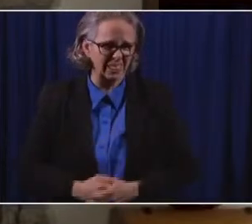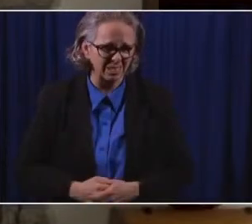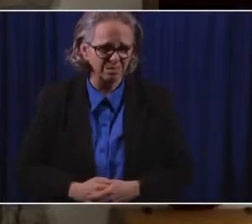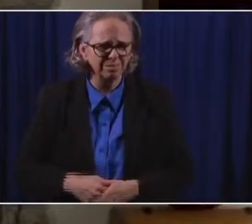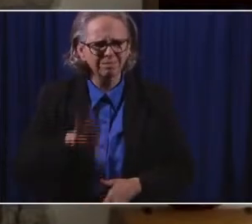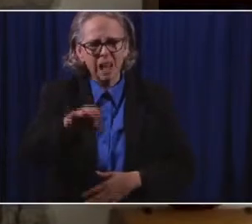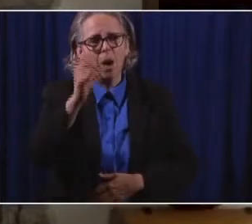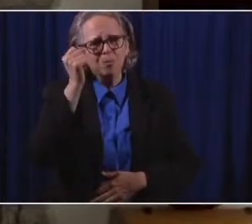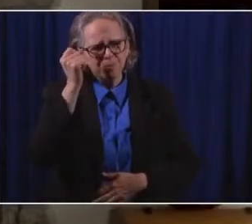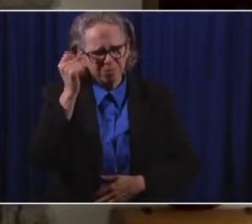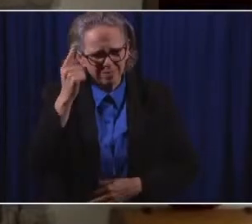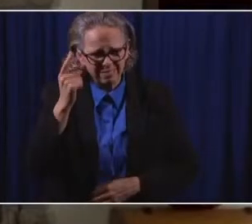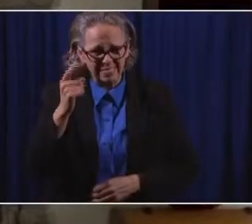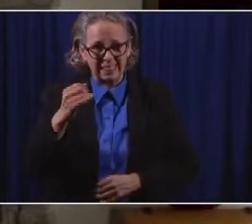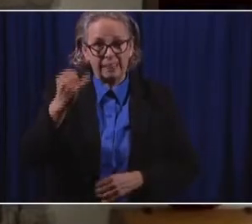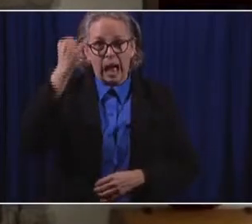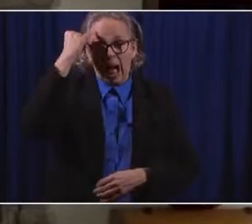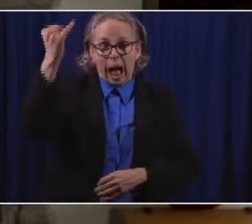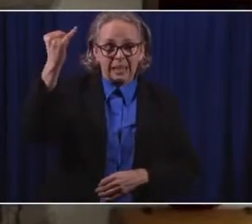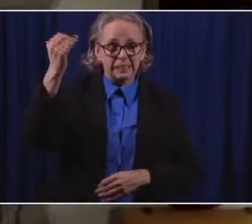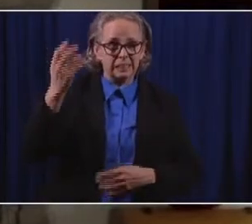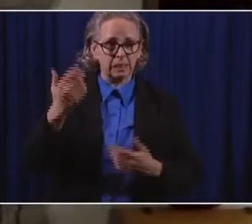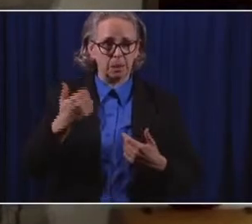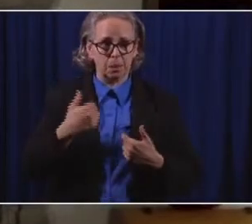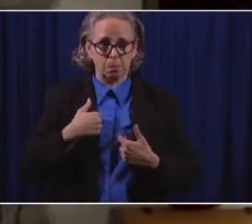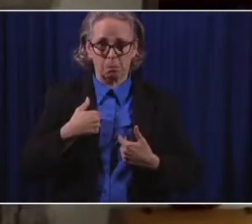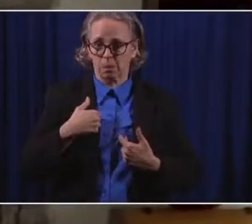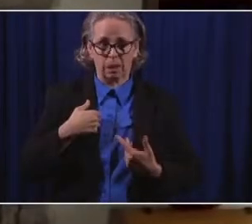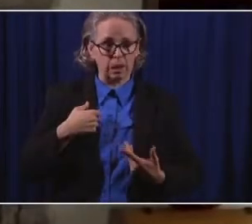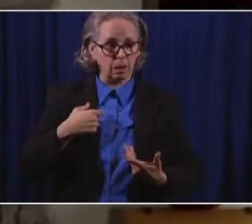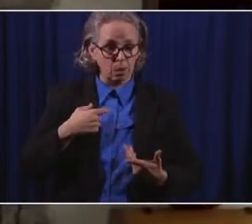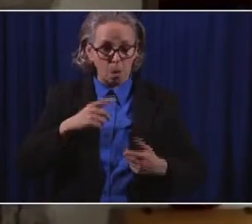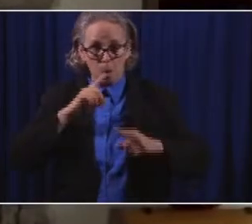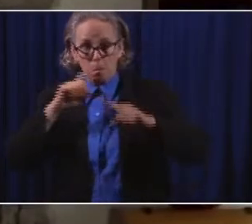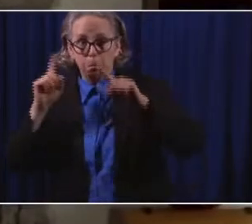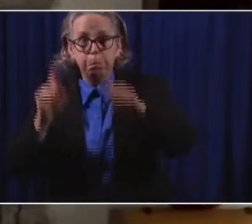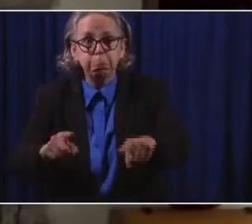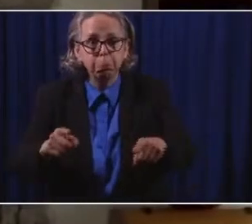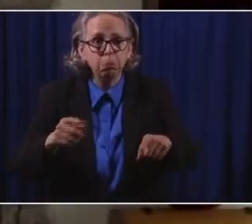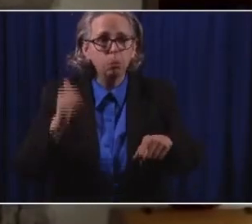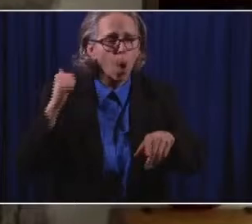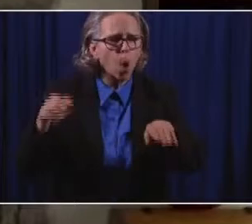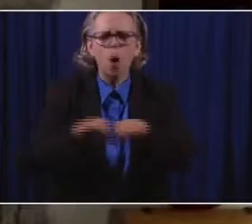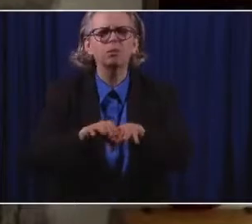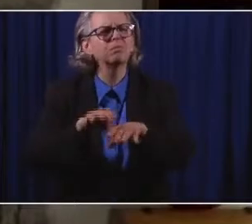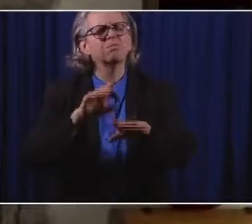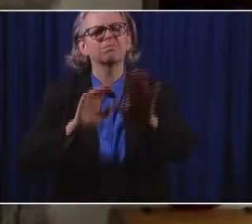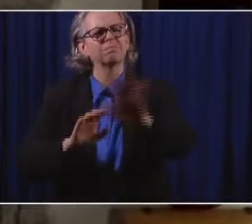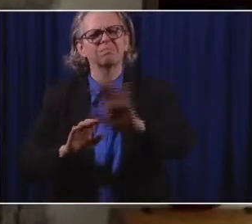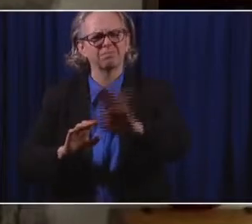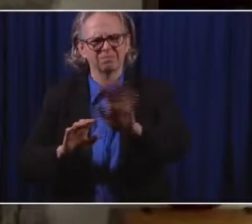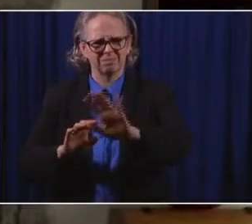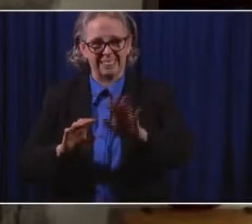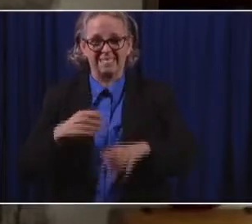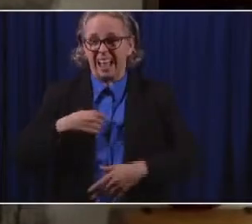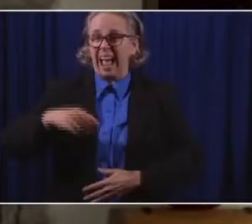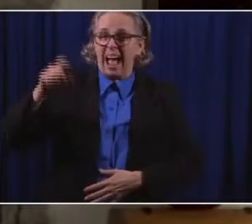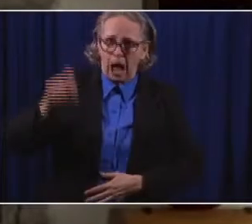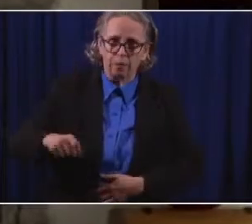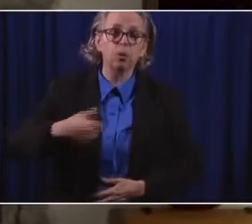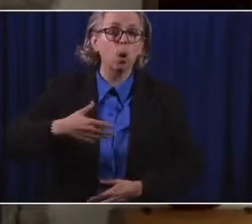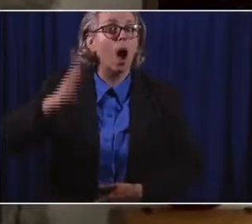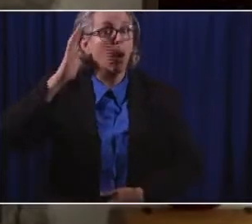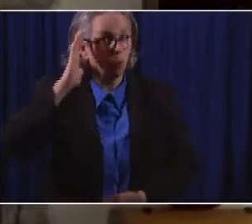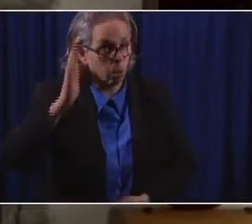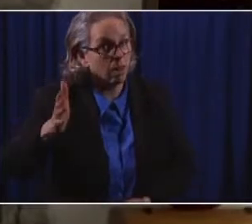table. Please don't misunderstand. As governor of the state, I'm going to do what I have to do. But I know, as John